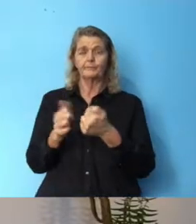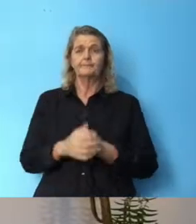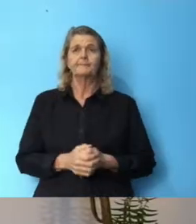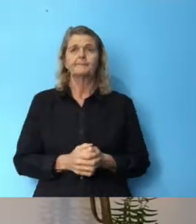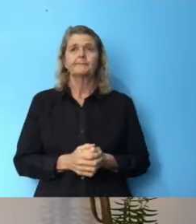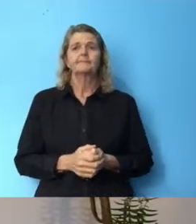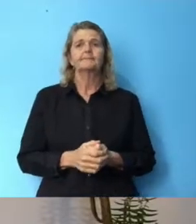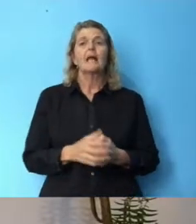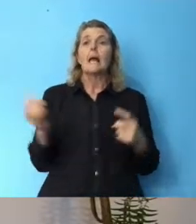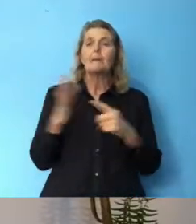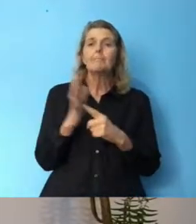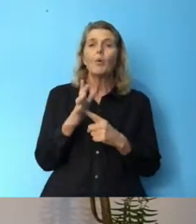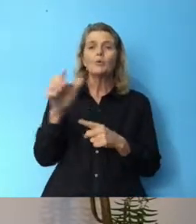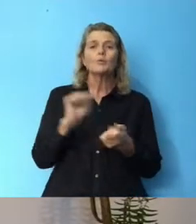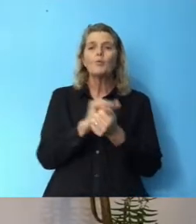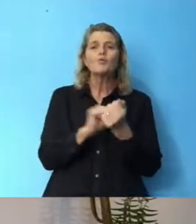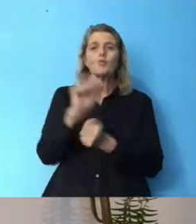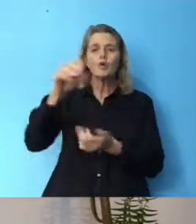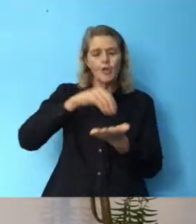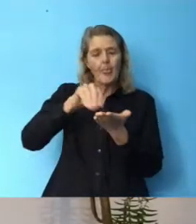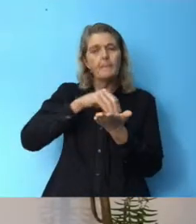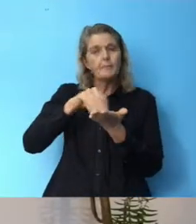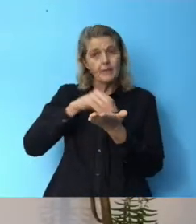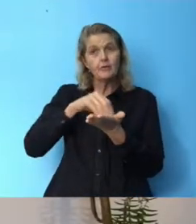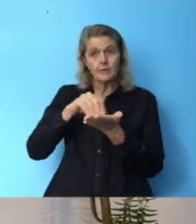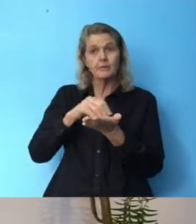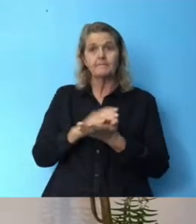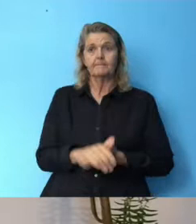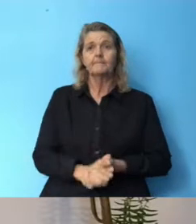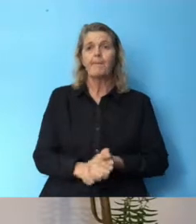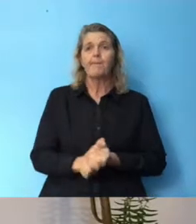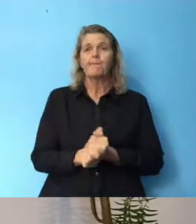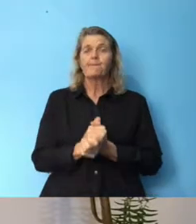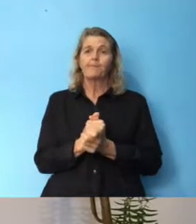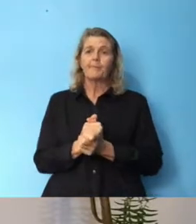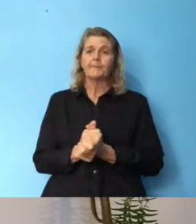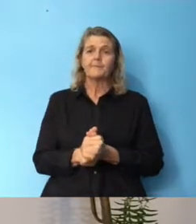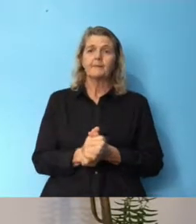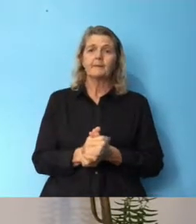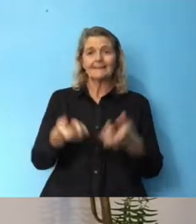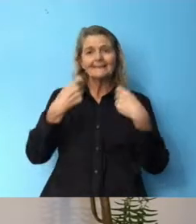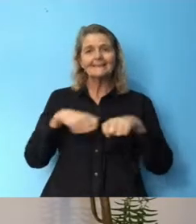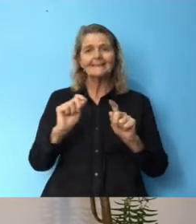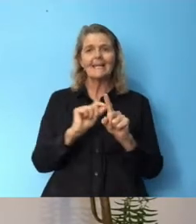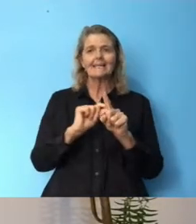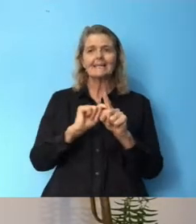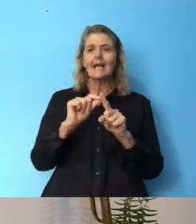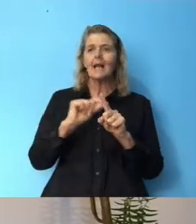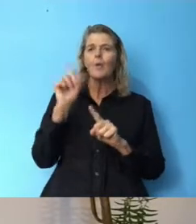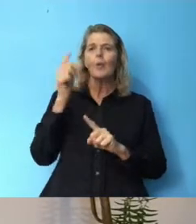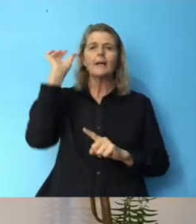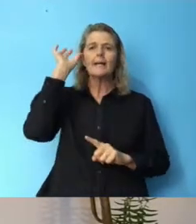Definitely important to wash our brushes. Another primary colour that we're going to be mixing is our yellow. This